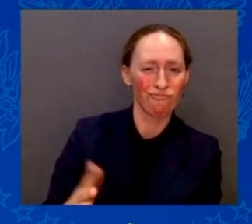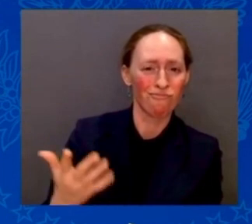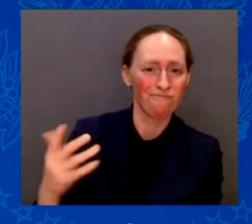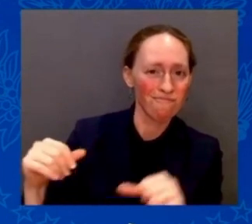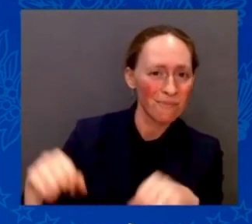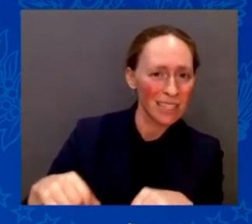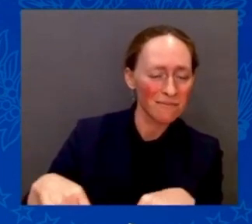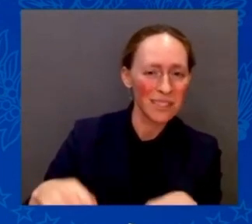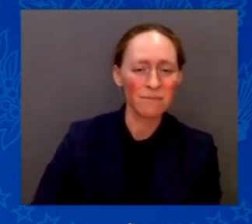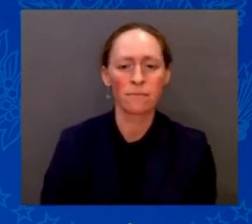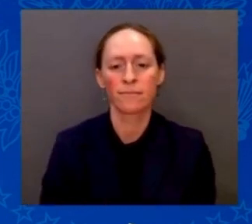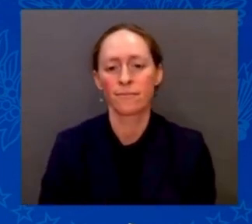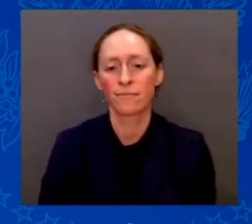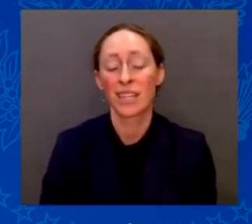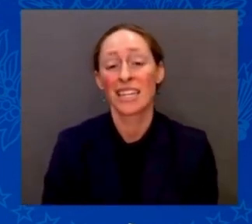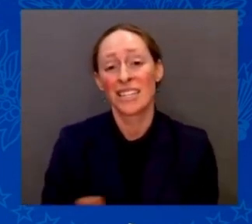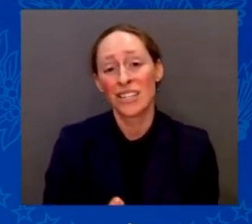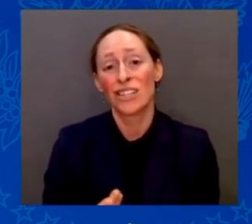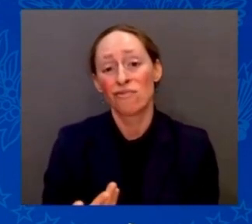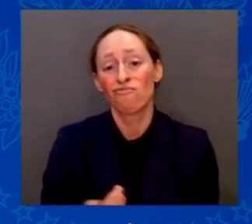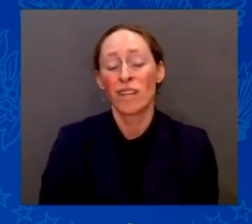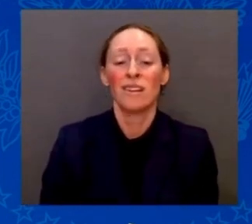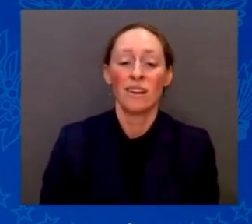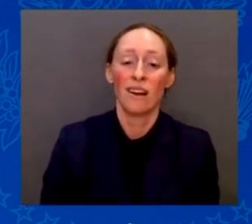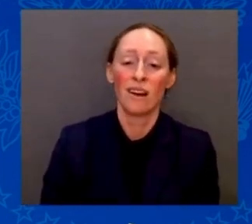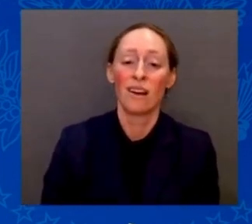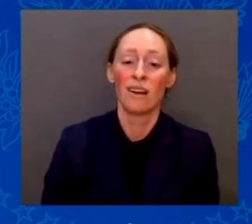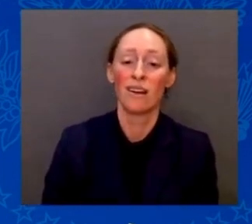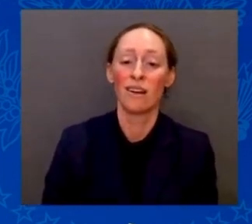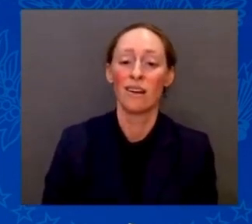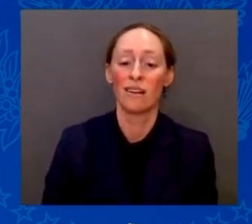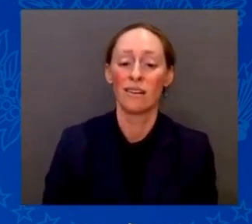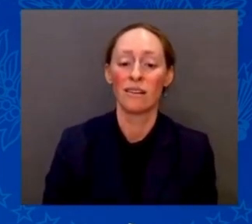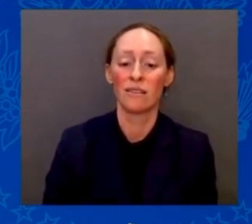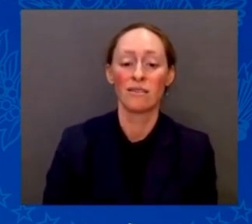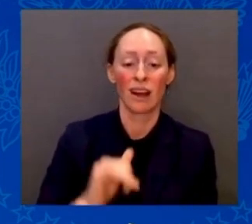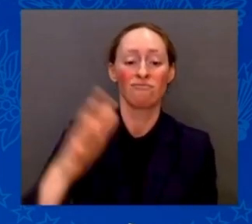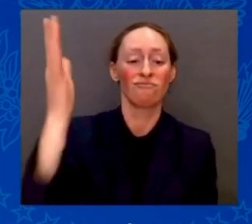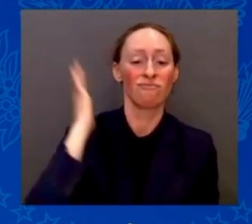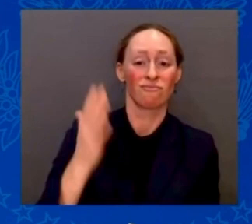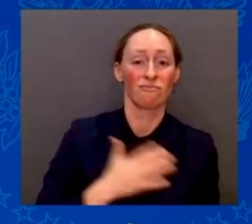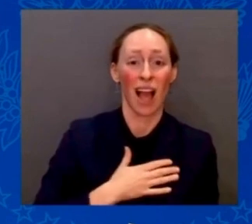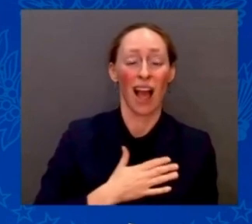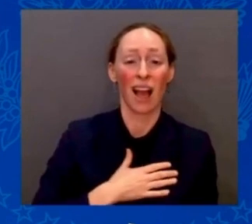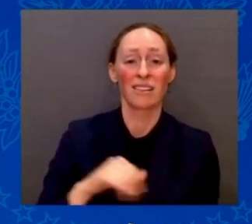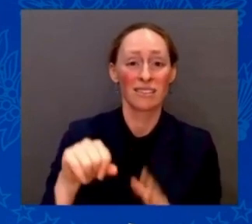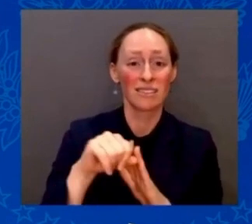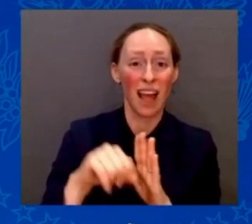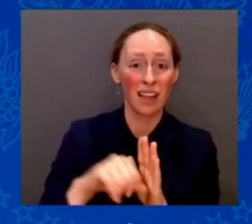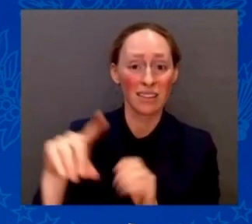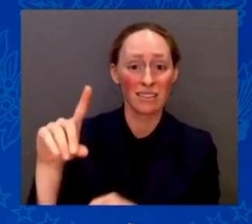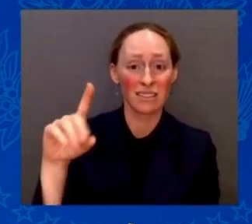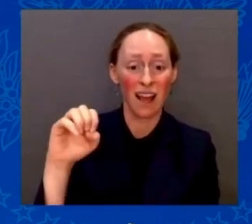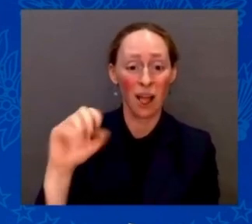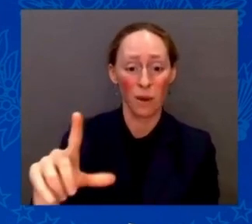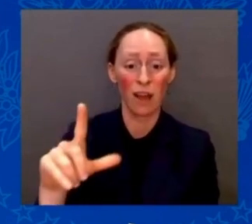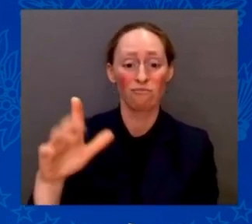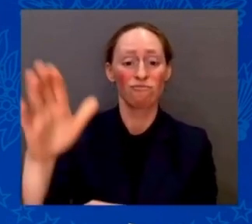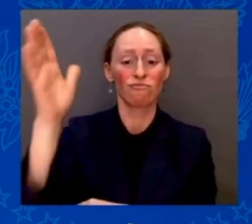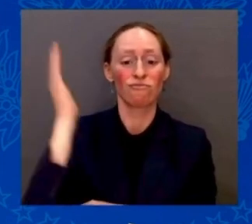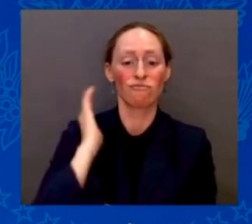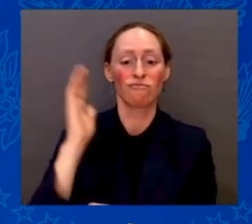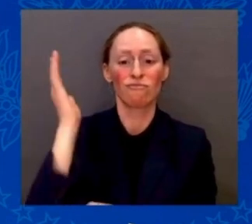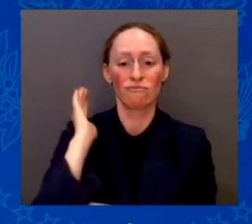Delaware and suburban, and the eastern shore of Maryland, we're 3 feet above sea level, man. You know, you worry about